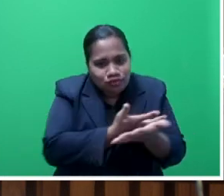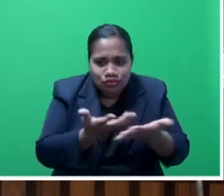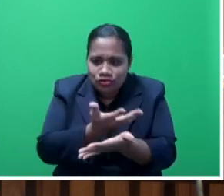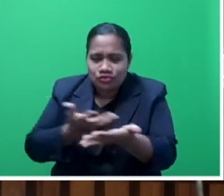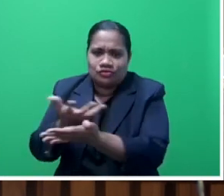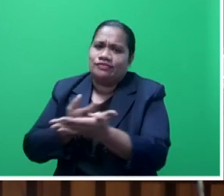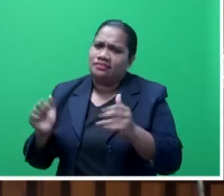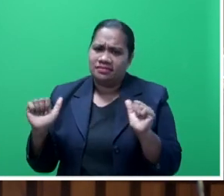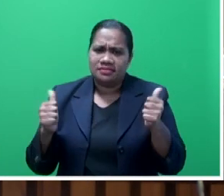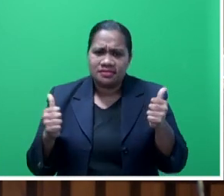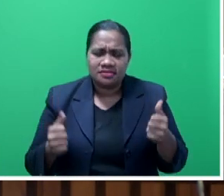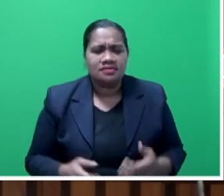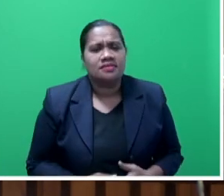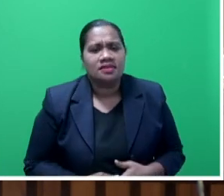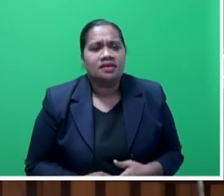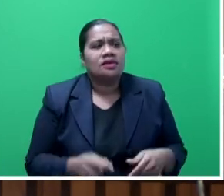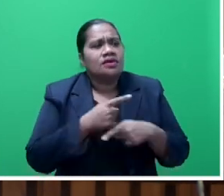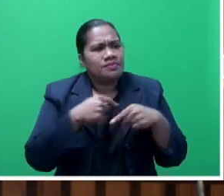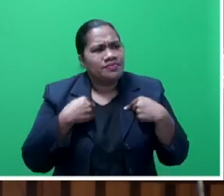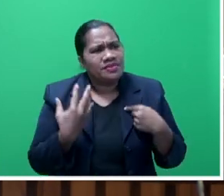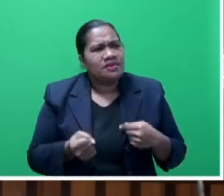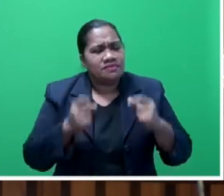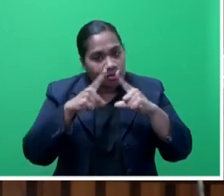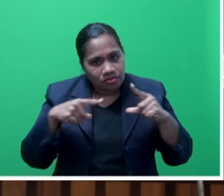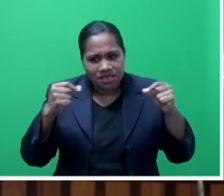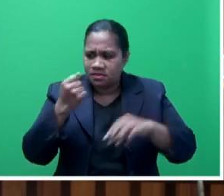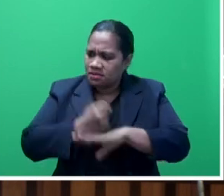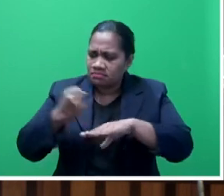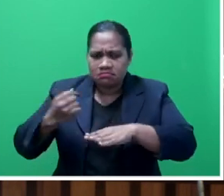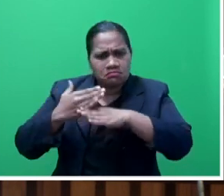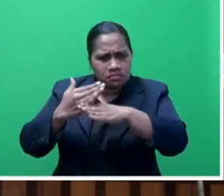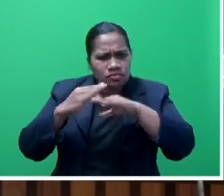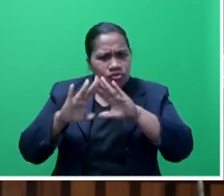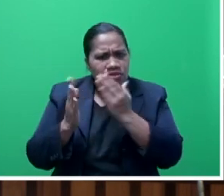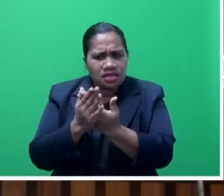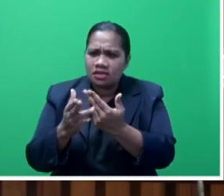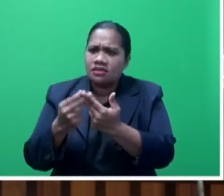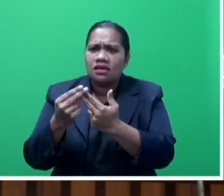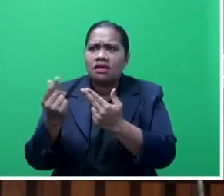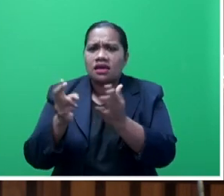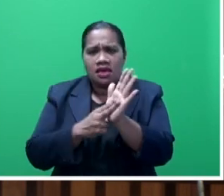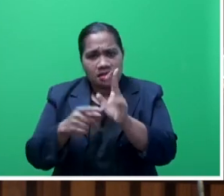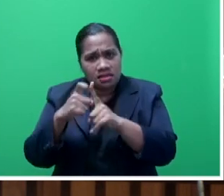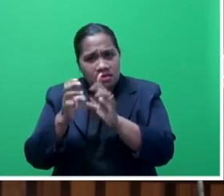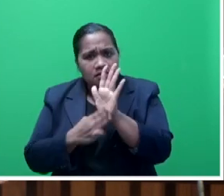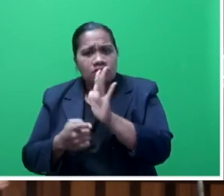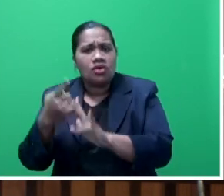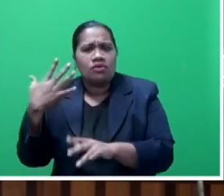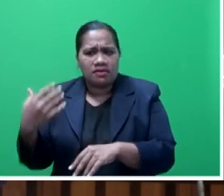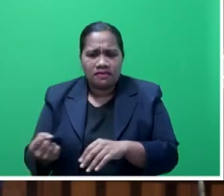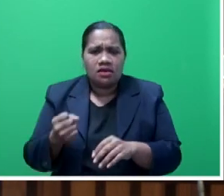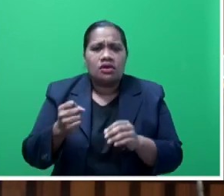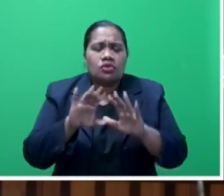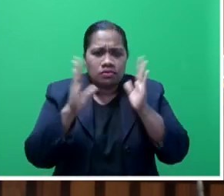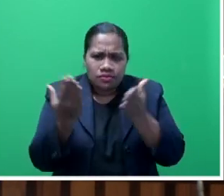with disaster, for example, we have the Japanese government working together with the NDMO, we have the World Bank, IFC working with us,